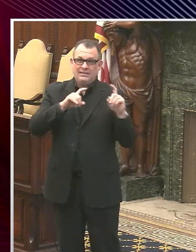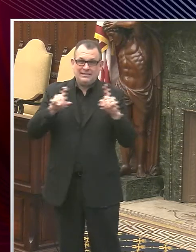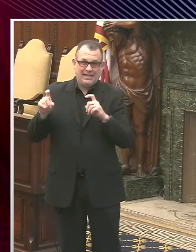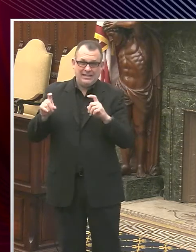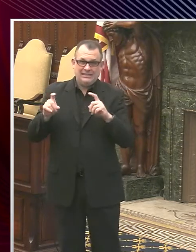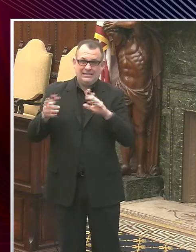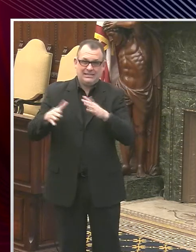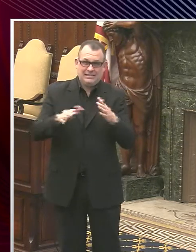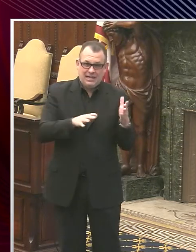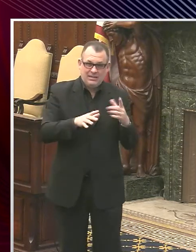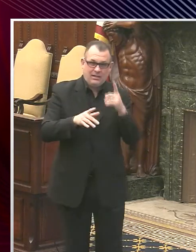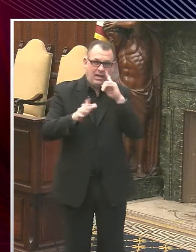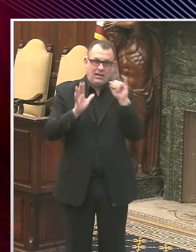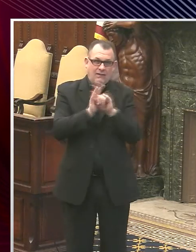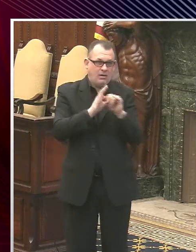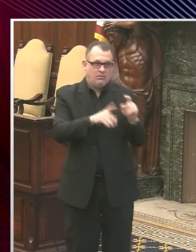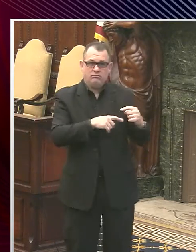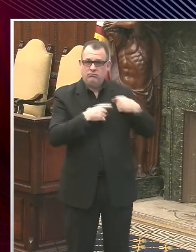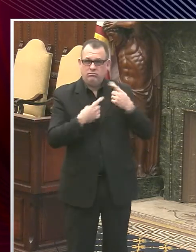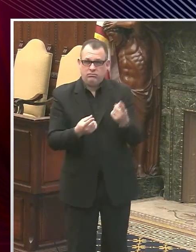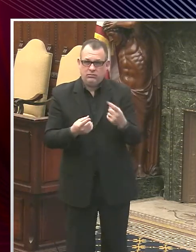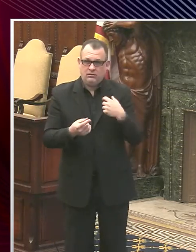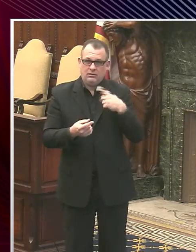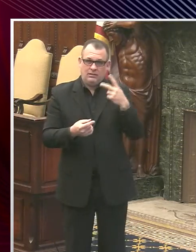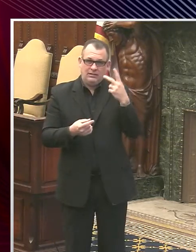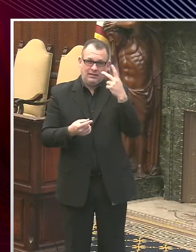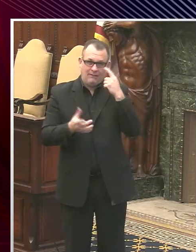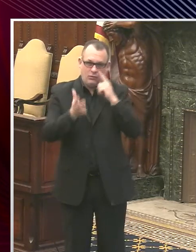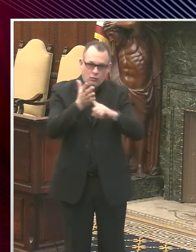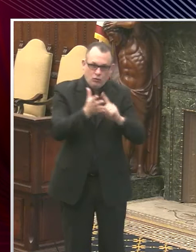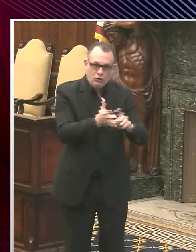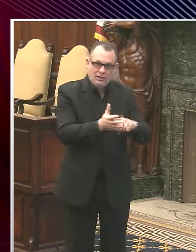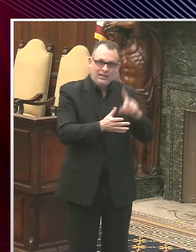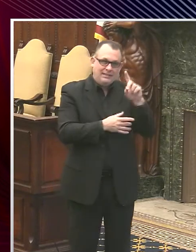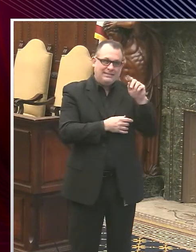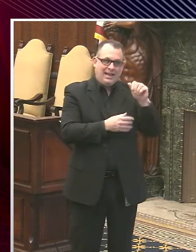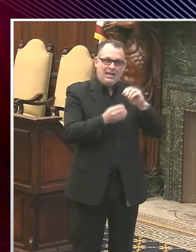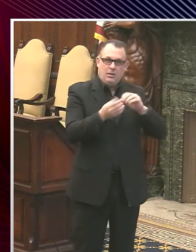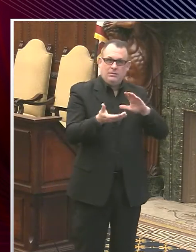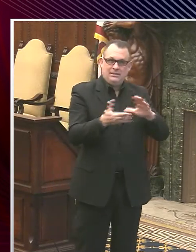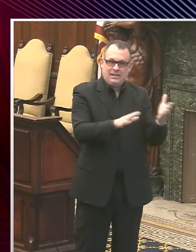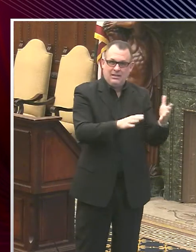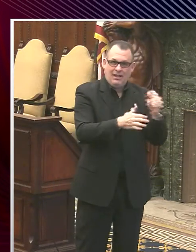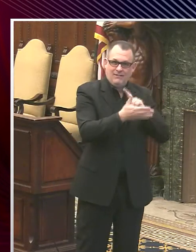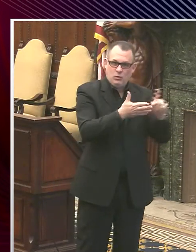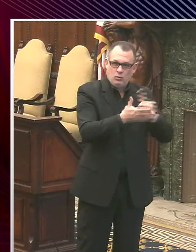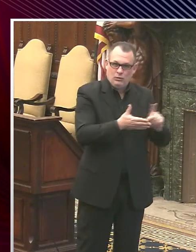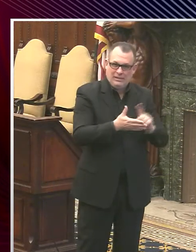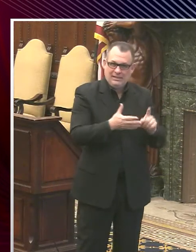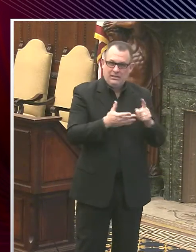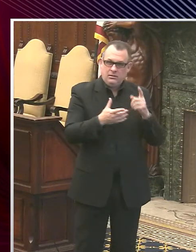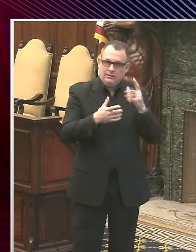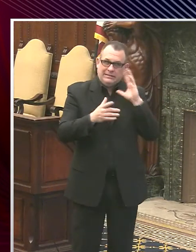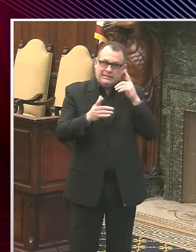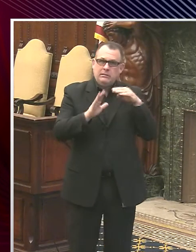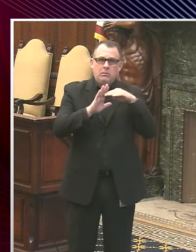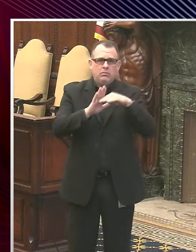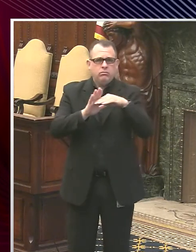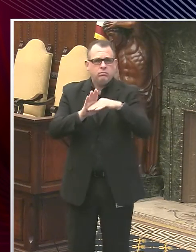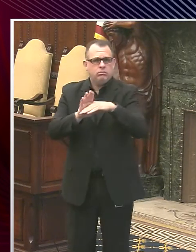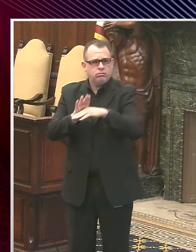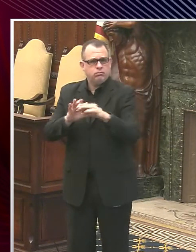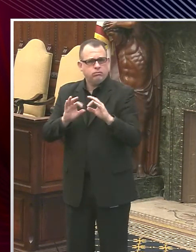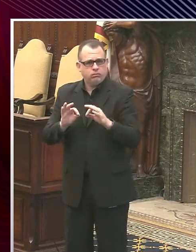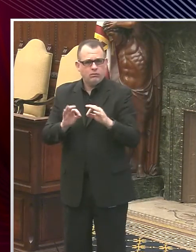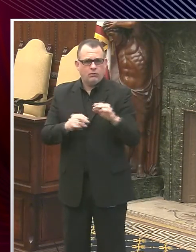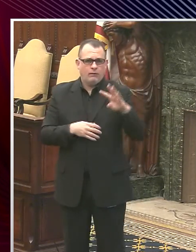past weeks. If you actually look at the date of death, the number of deaths per week has been gradually declining. We were at about 40 to 50 per